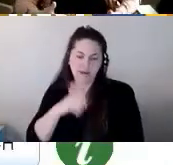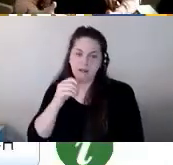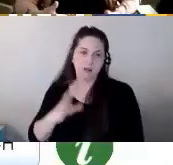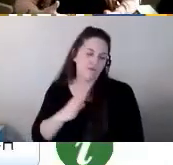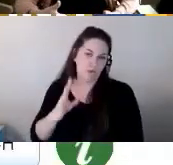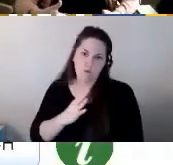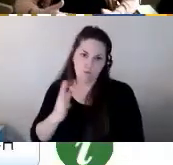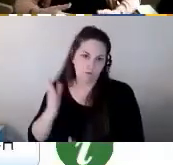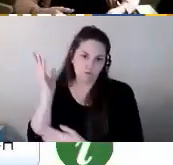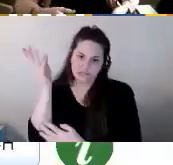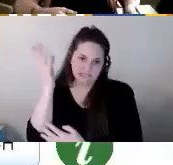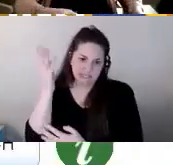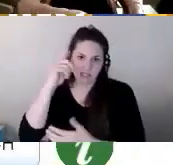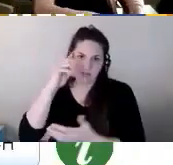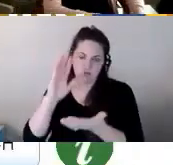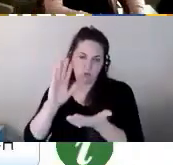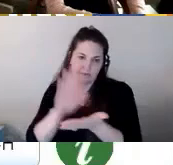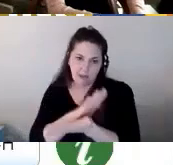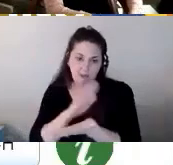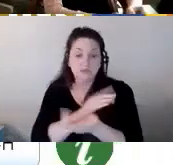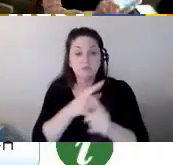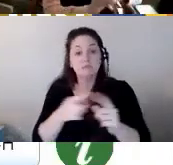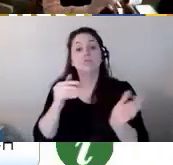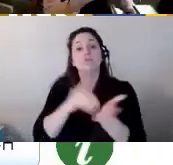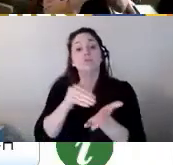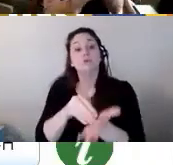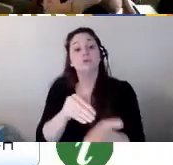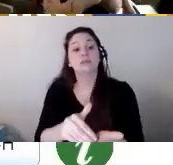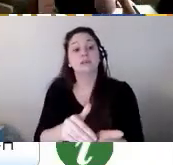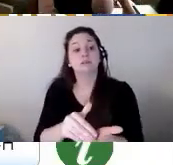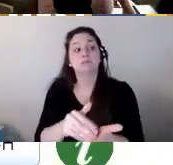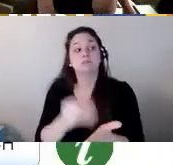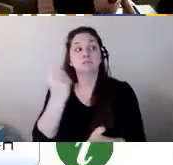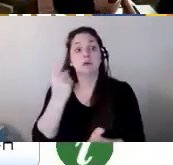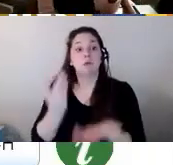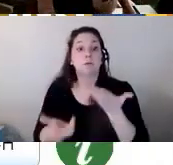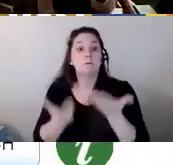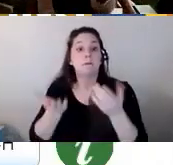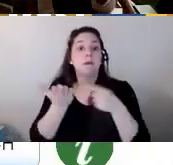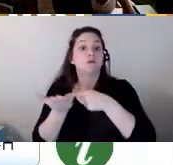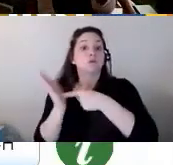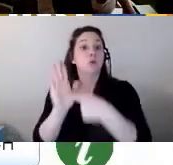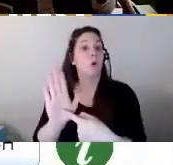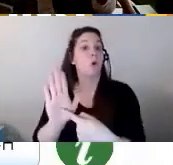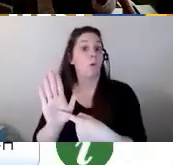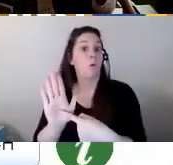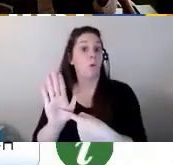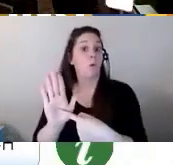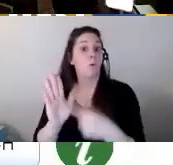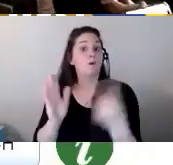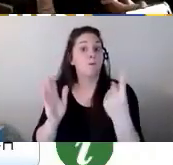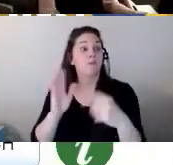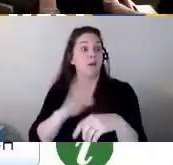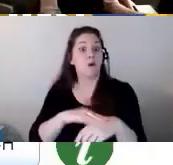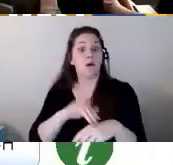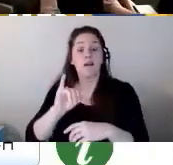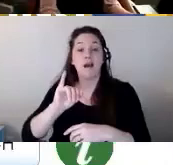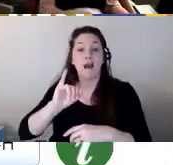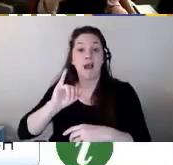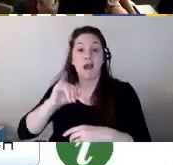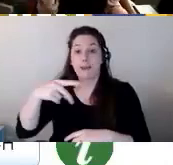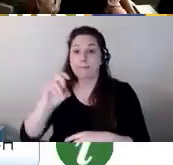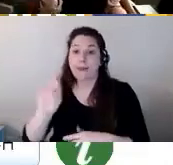of papers, but quite frequently someone might show something they want on an iPad or an